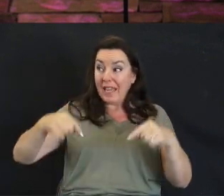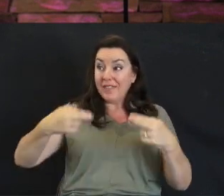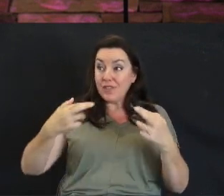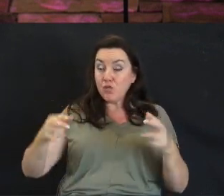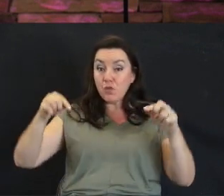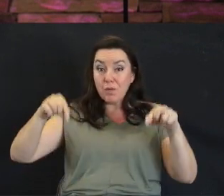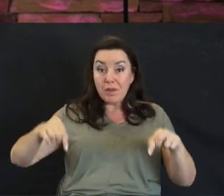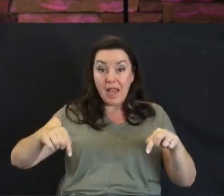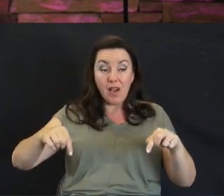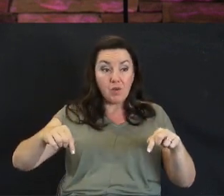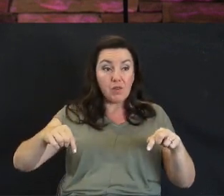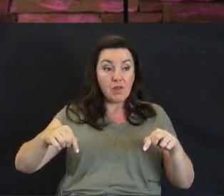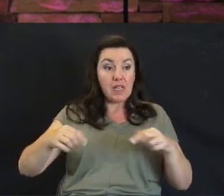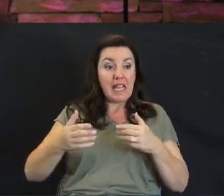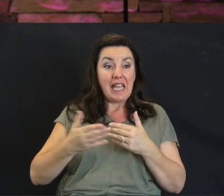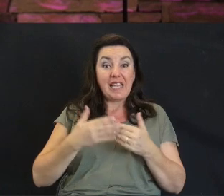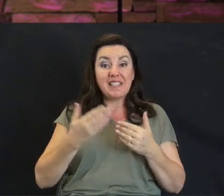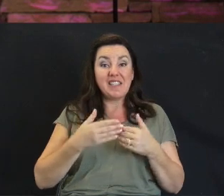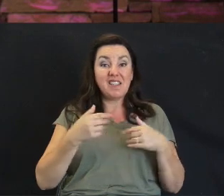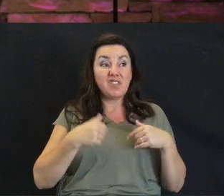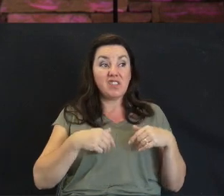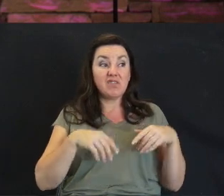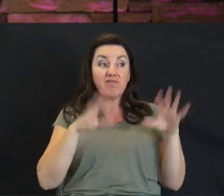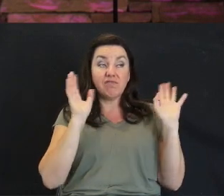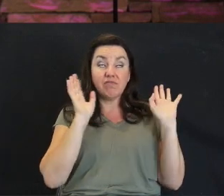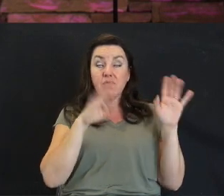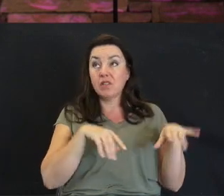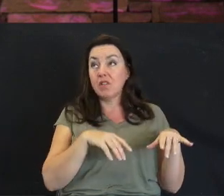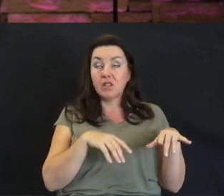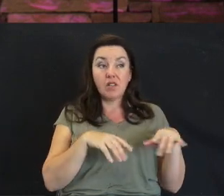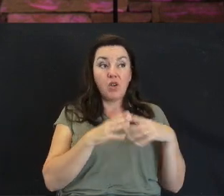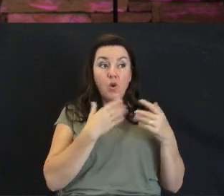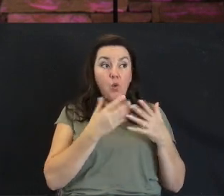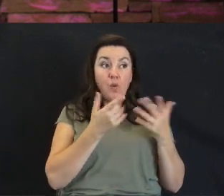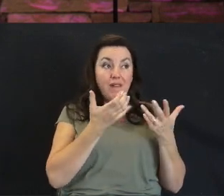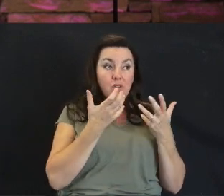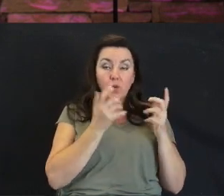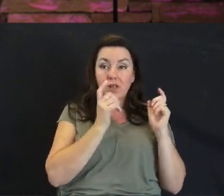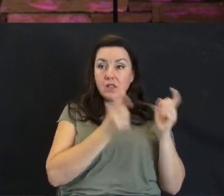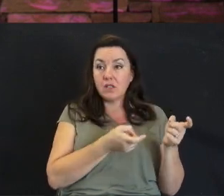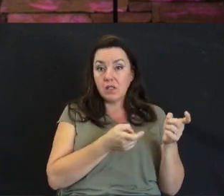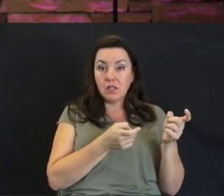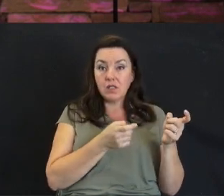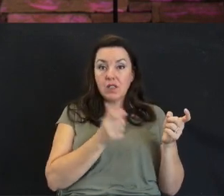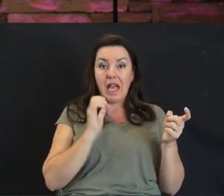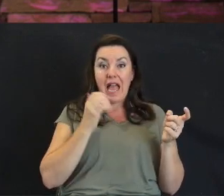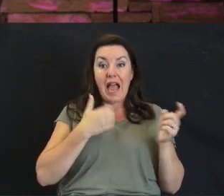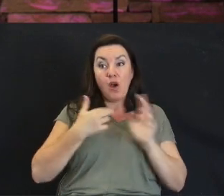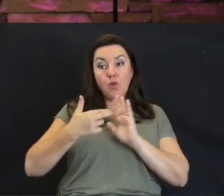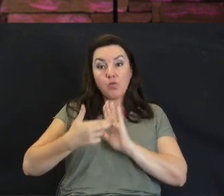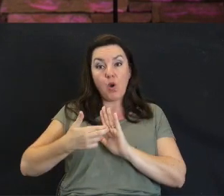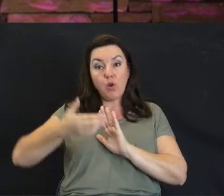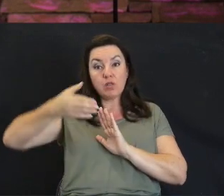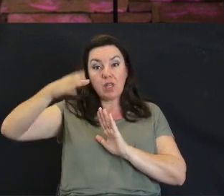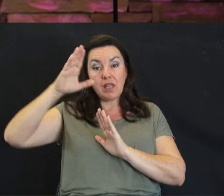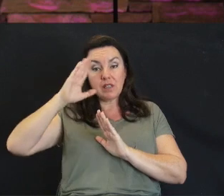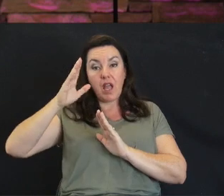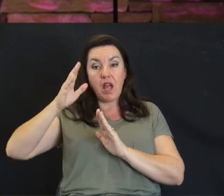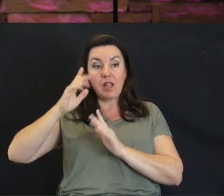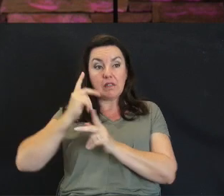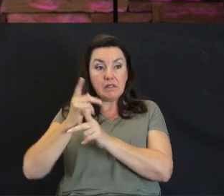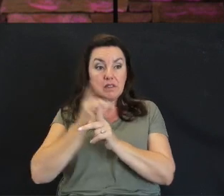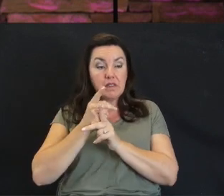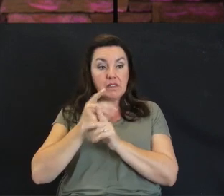right now It has been easier just to give in and give up To surrender our God-given roles As leaders in our families And heads over our wives